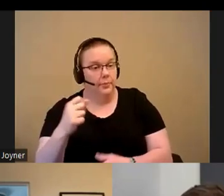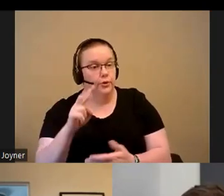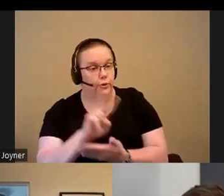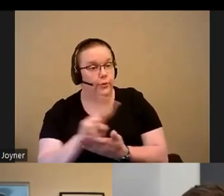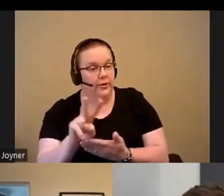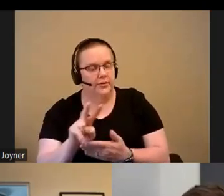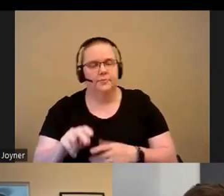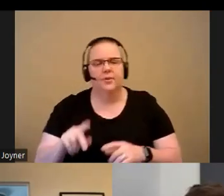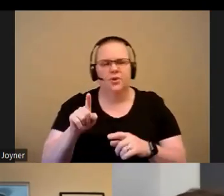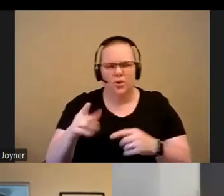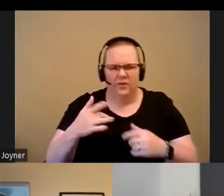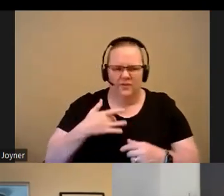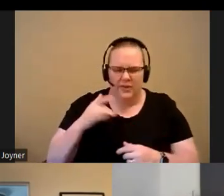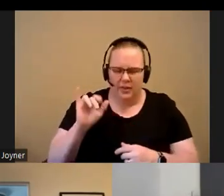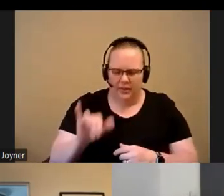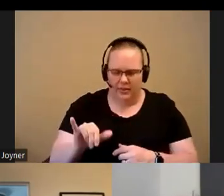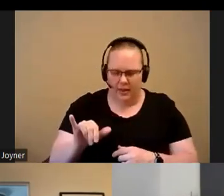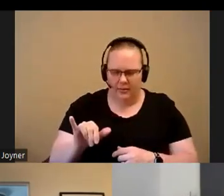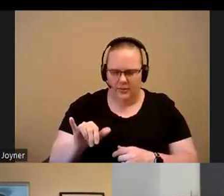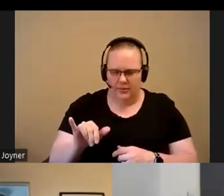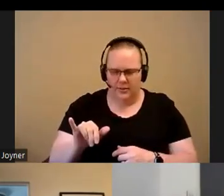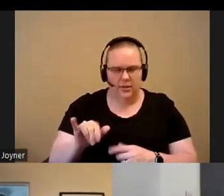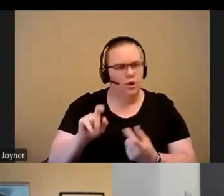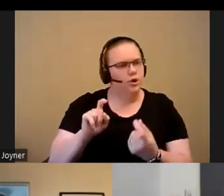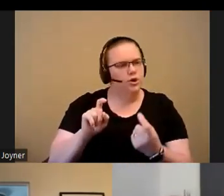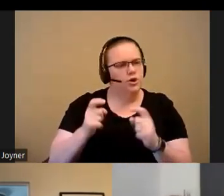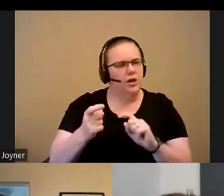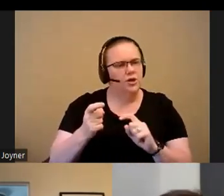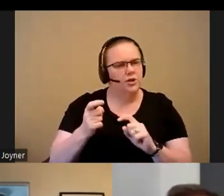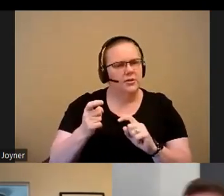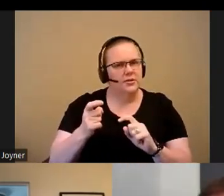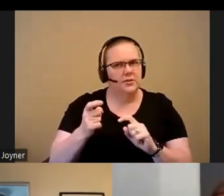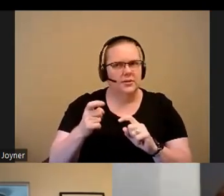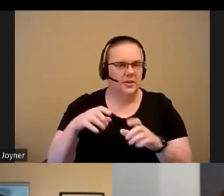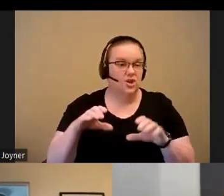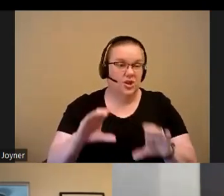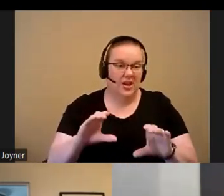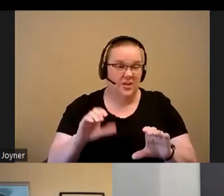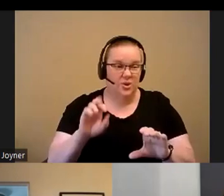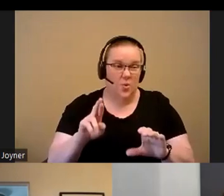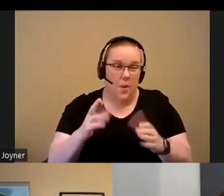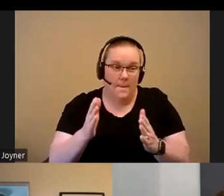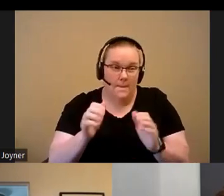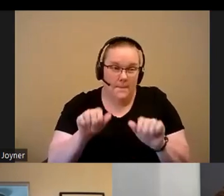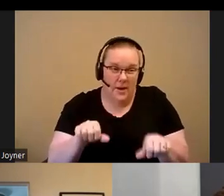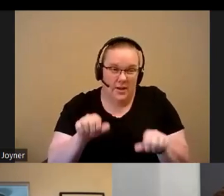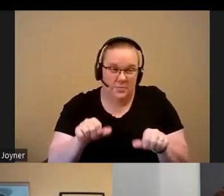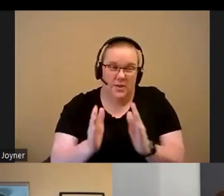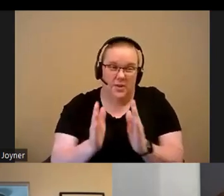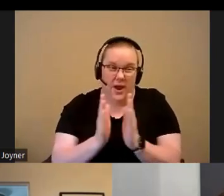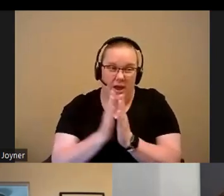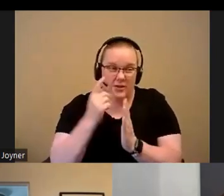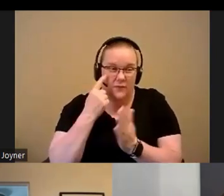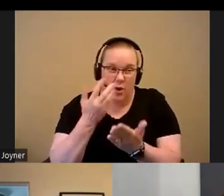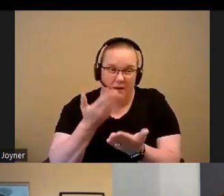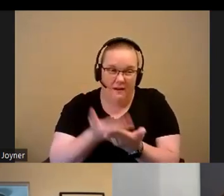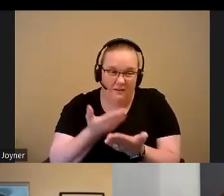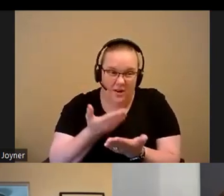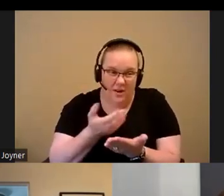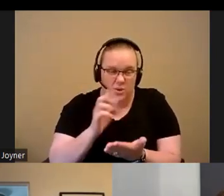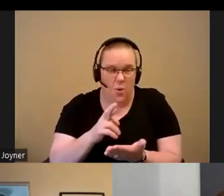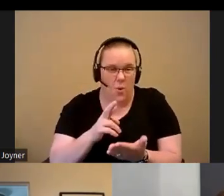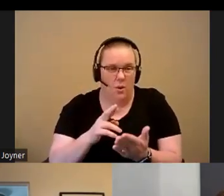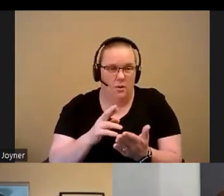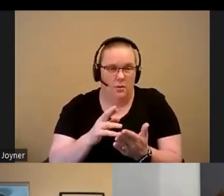Do you feel that like changes kind of the chances or the possibility that they'll ask for a request for evidence or not at all? We